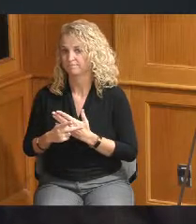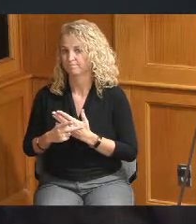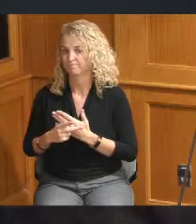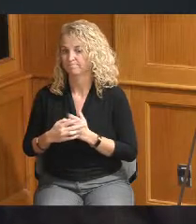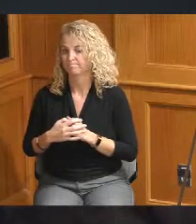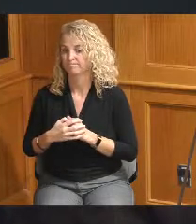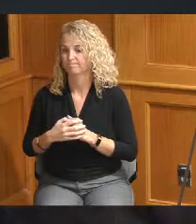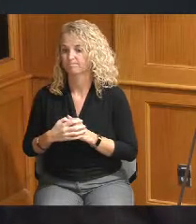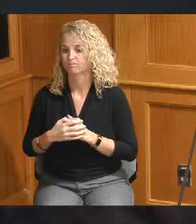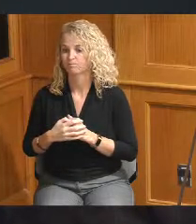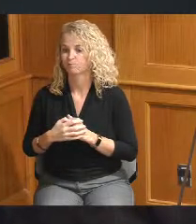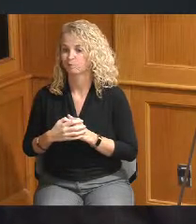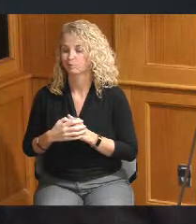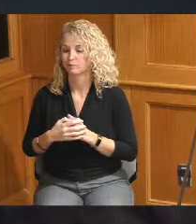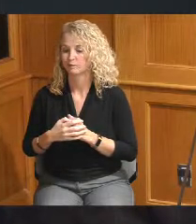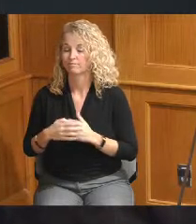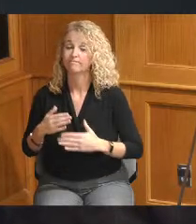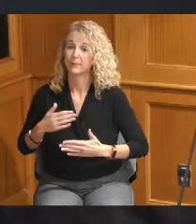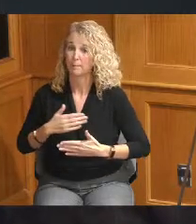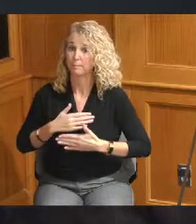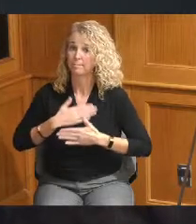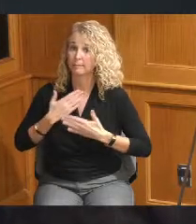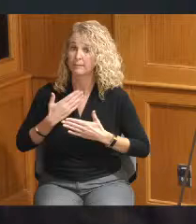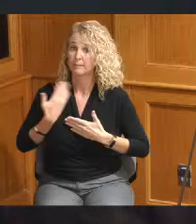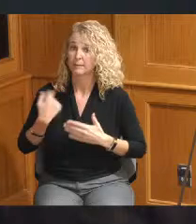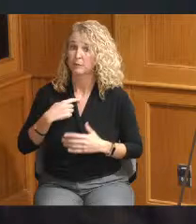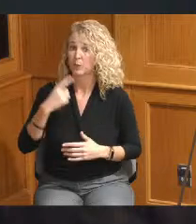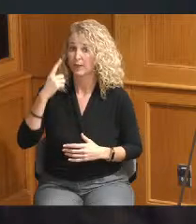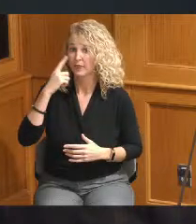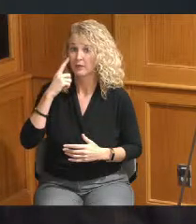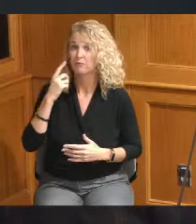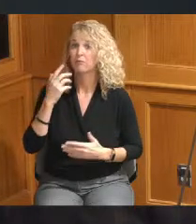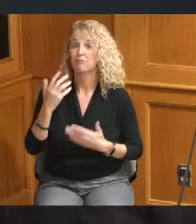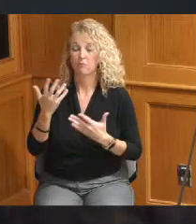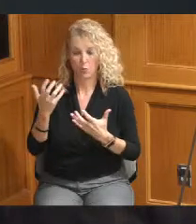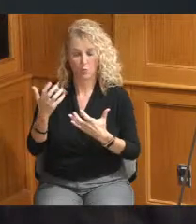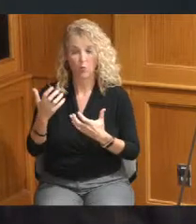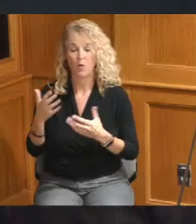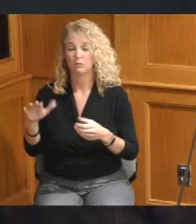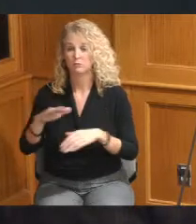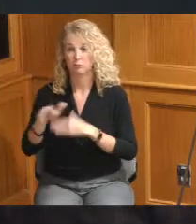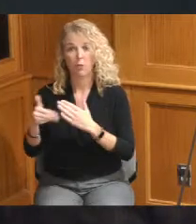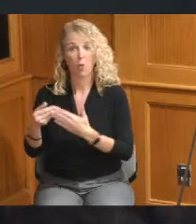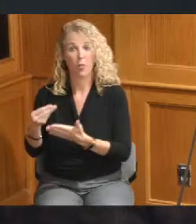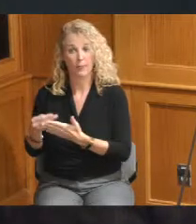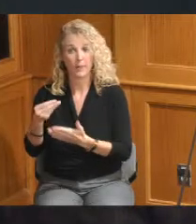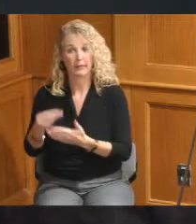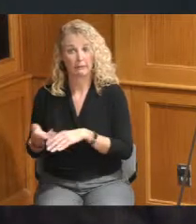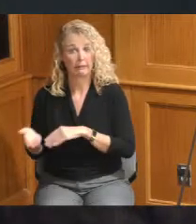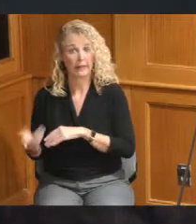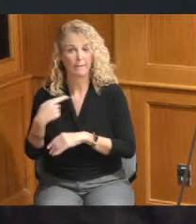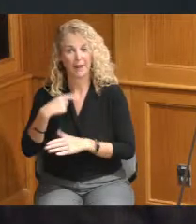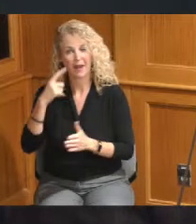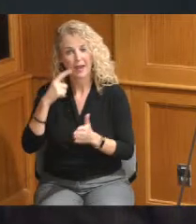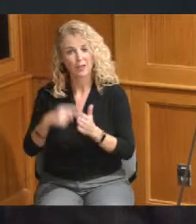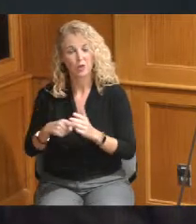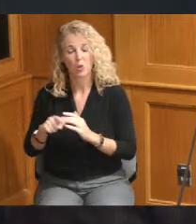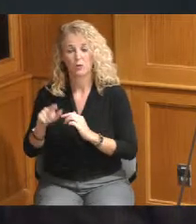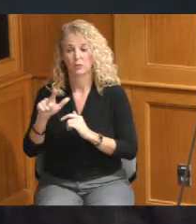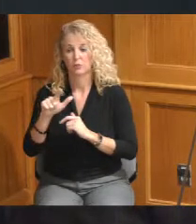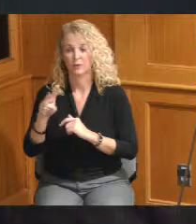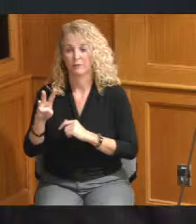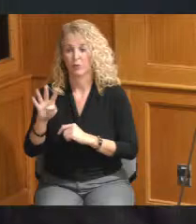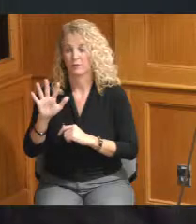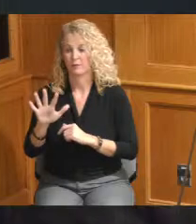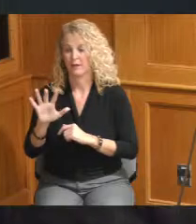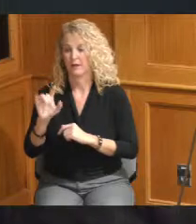I'm glad that we are taking into account that we want to have that fully funded. I too, though, noted that in 24 it was 5.8,